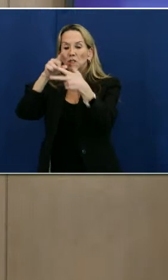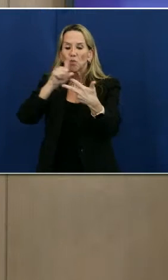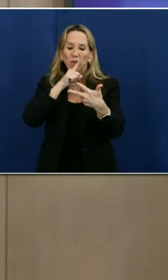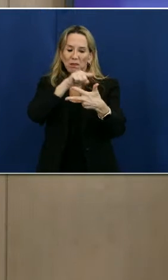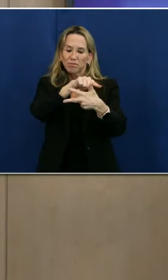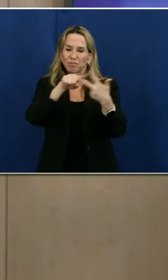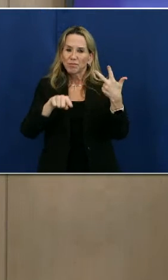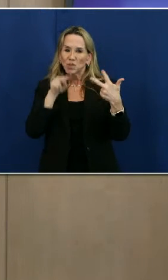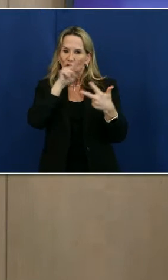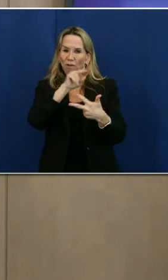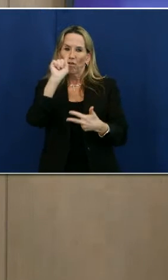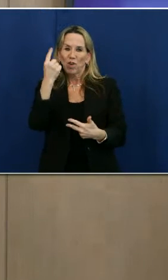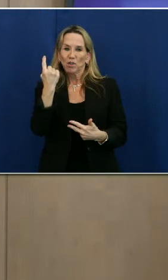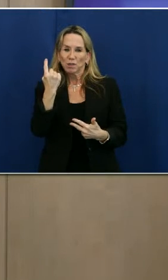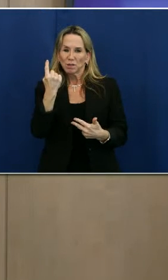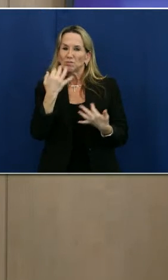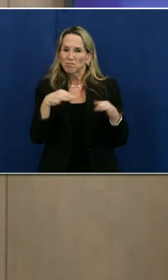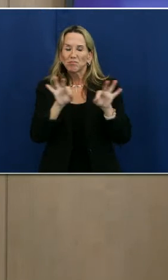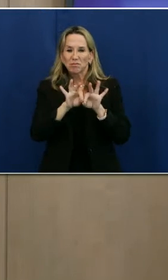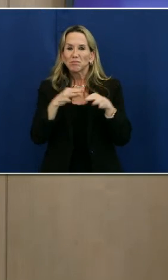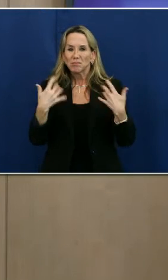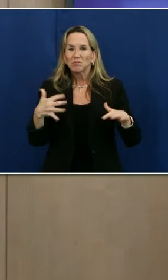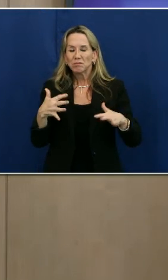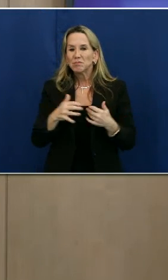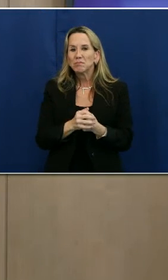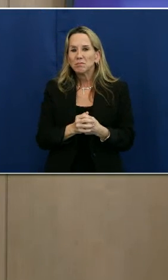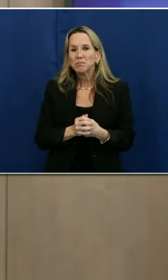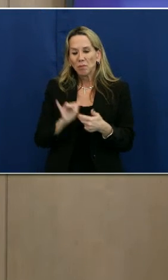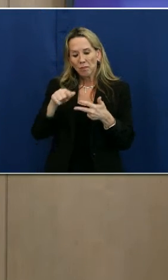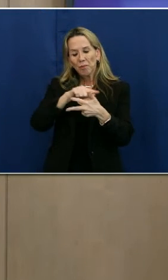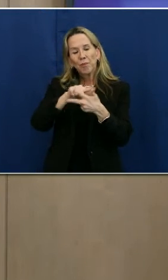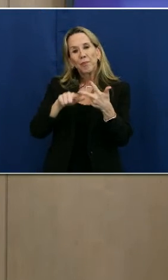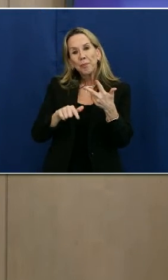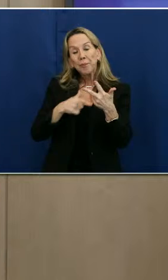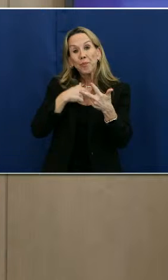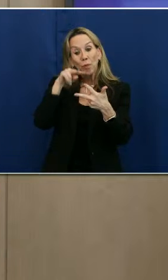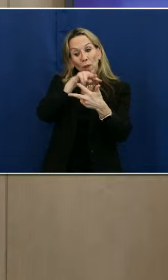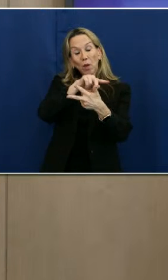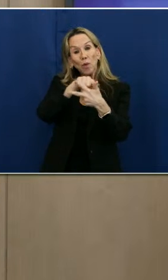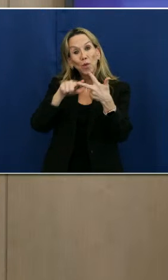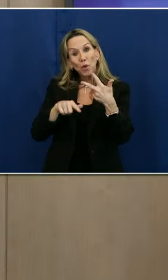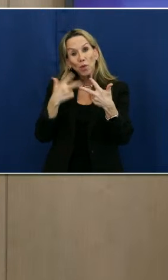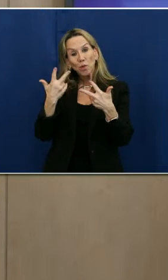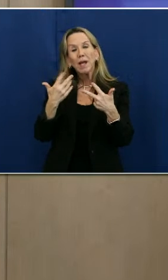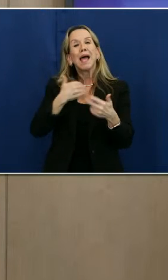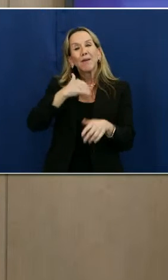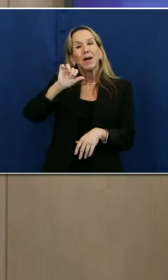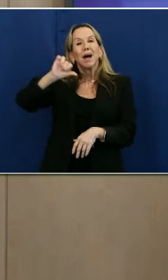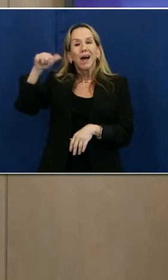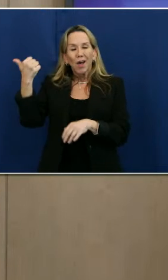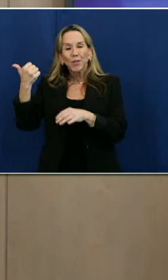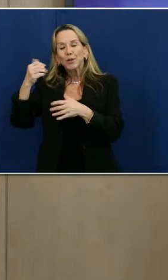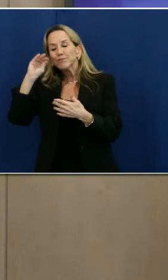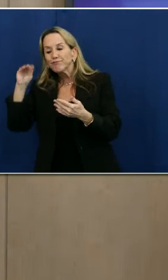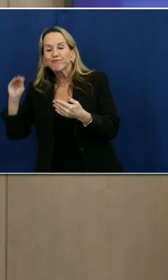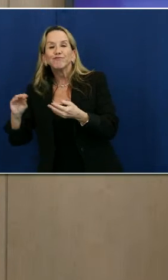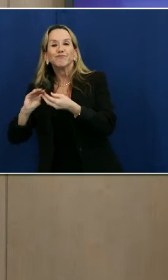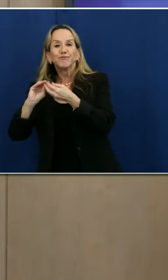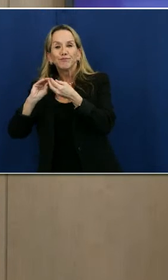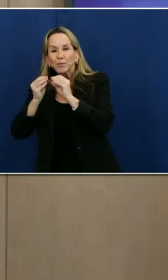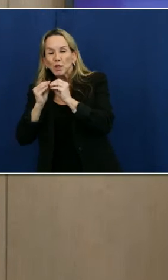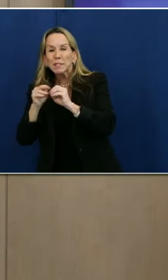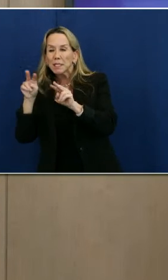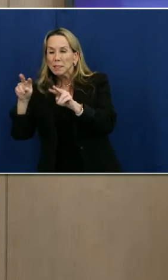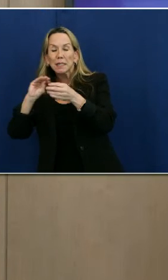those things first. Just because they are not, there are other metrics that are not the core metrics.